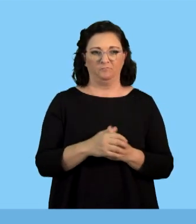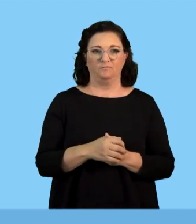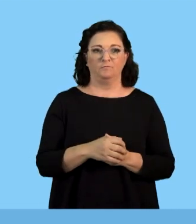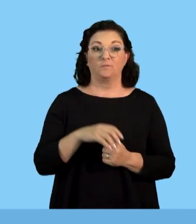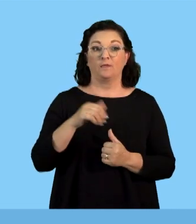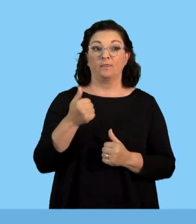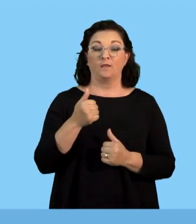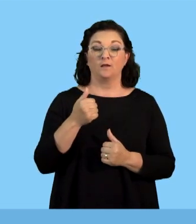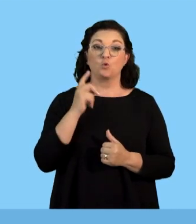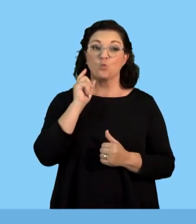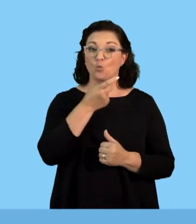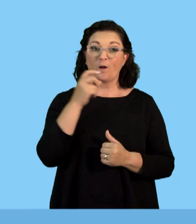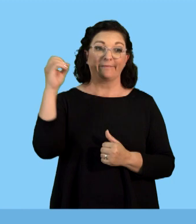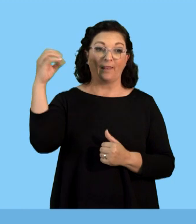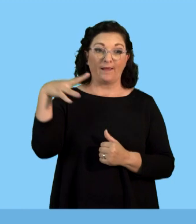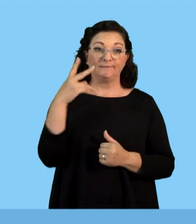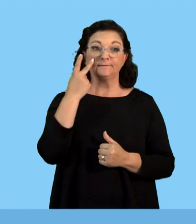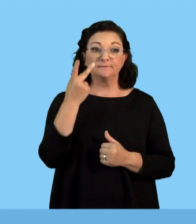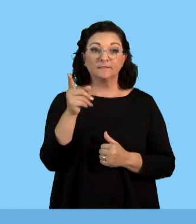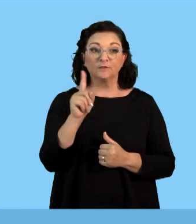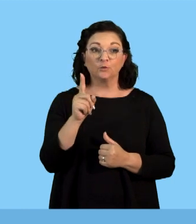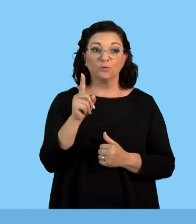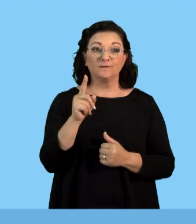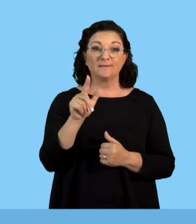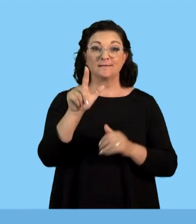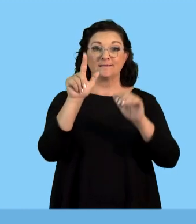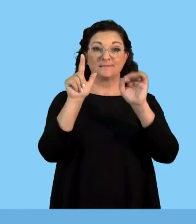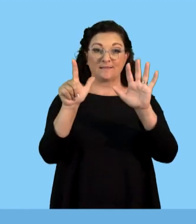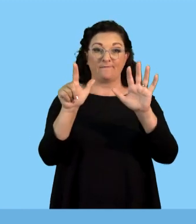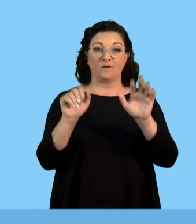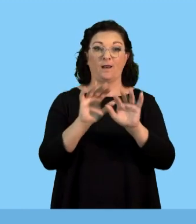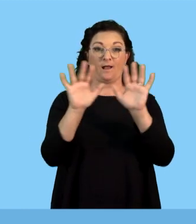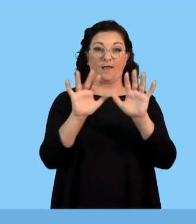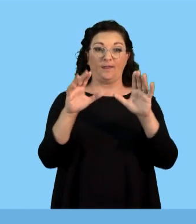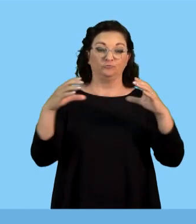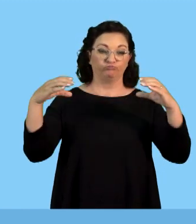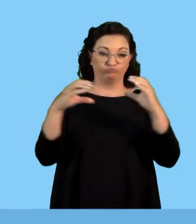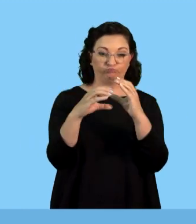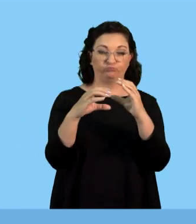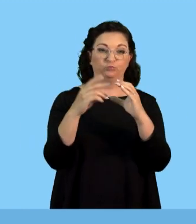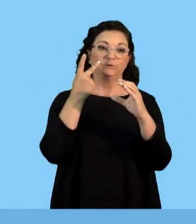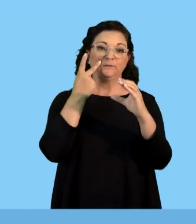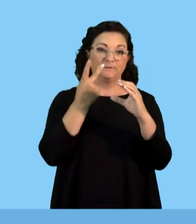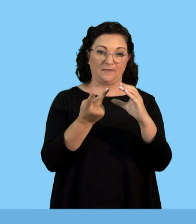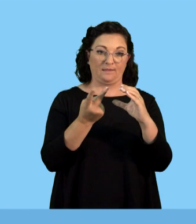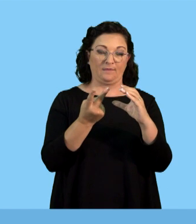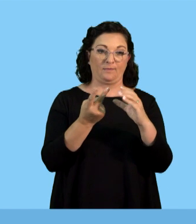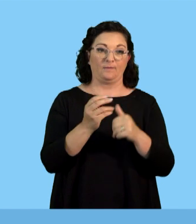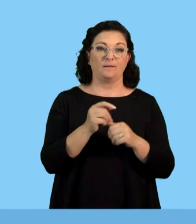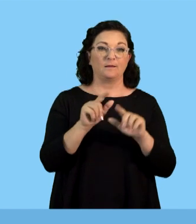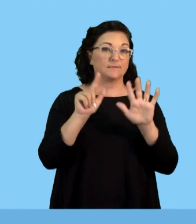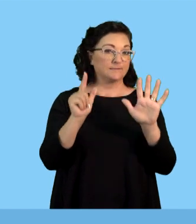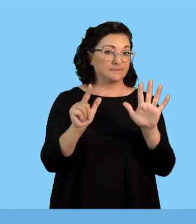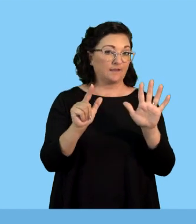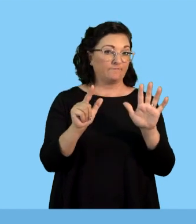And then lastly, the white light that we see is made up of the 7 different colors of the spectrum. Remember, the